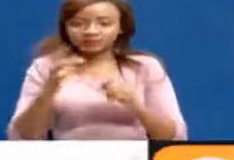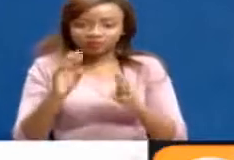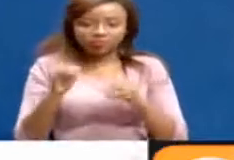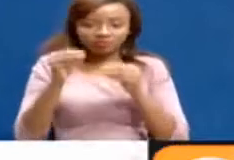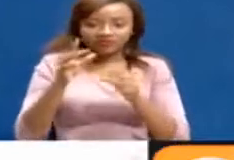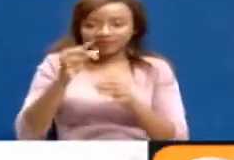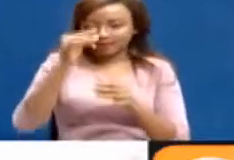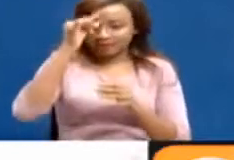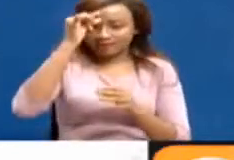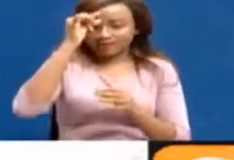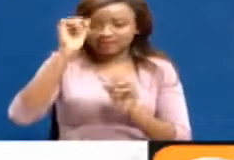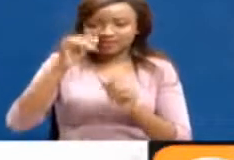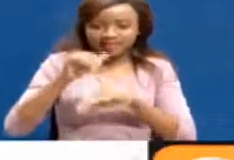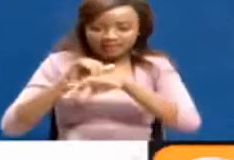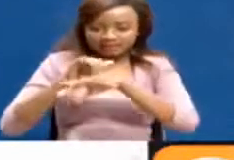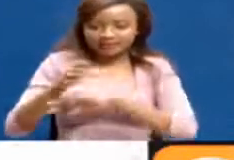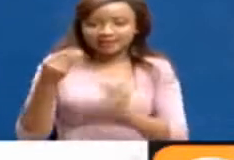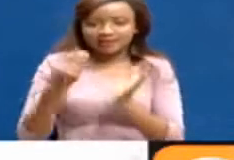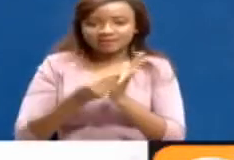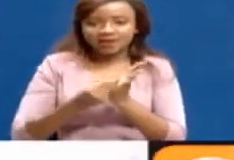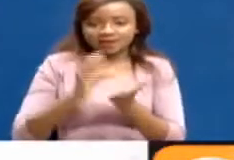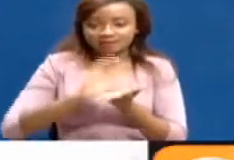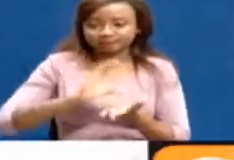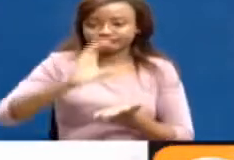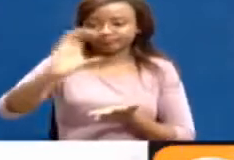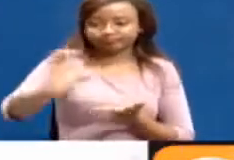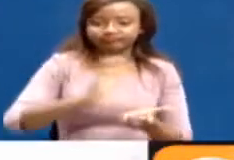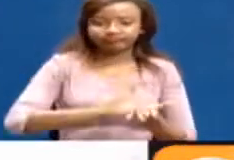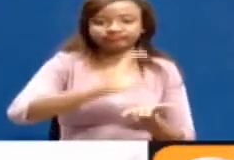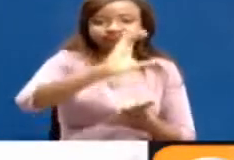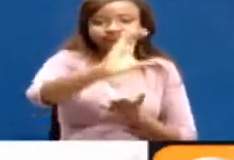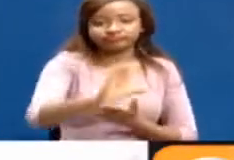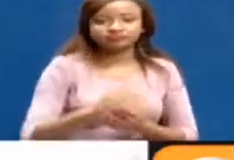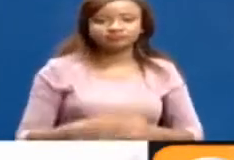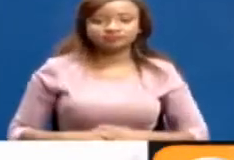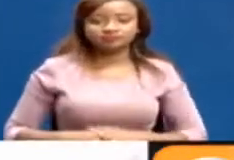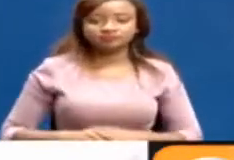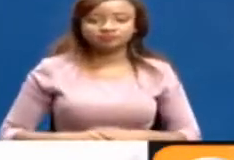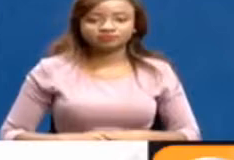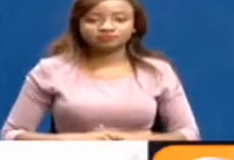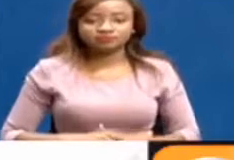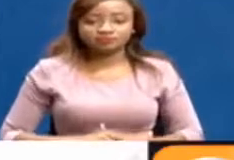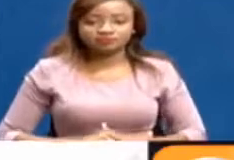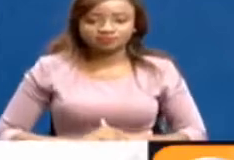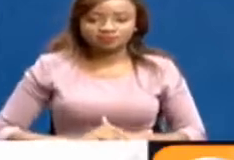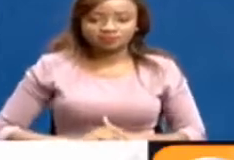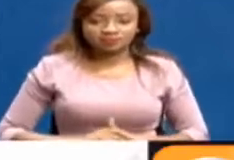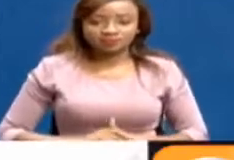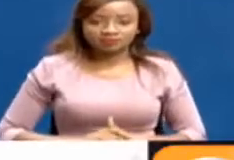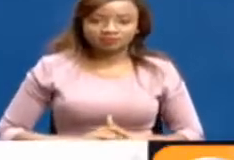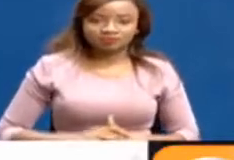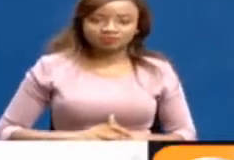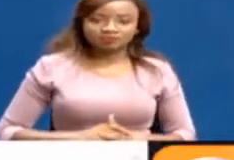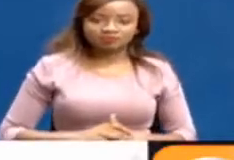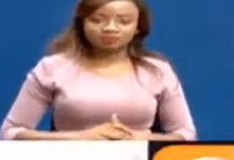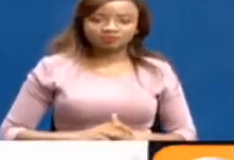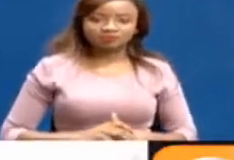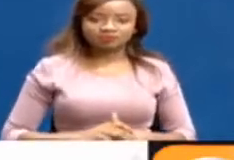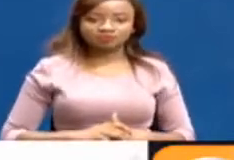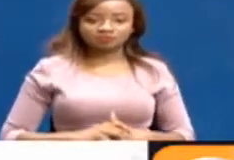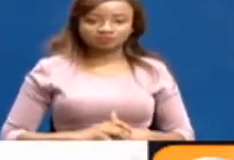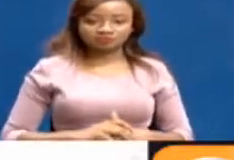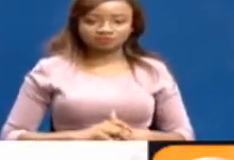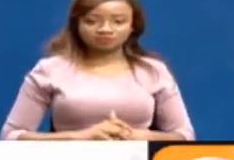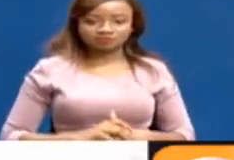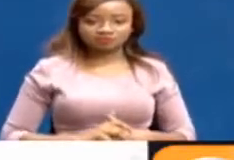government to send cash transfer. Of course, that is a budgetary issue. But indeed, Jeff, and this I must say because it's in the public